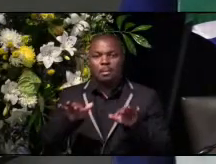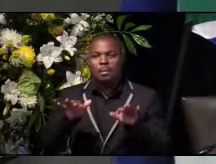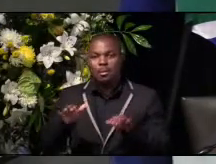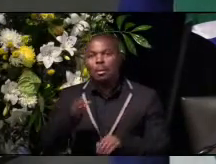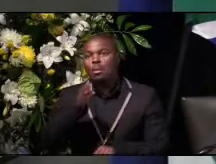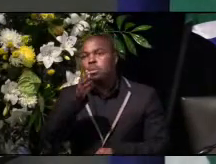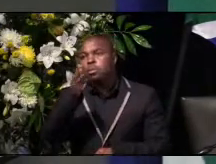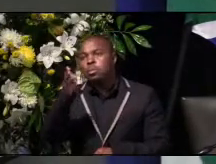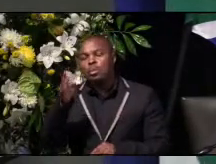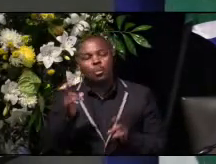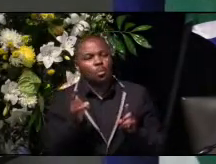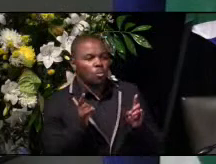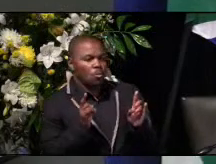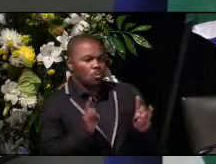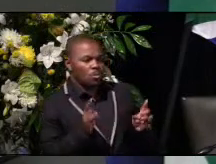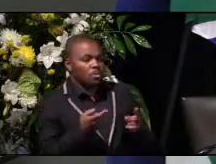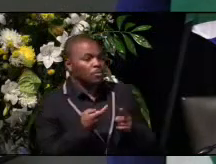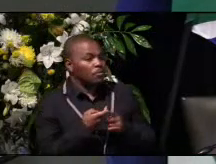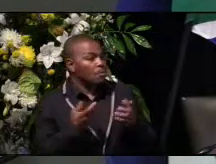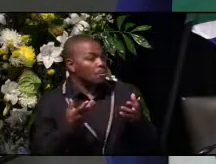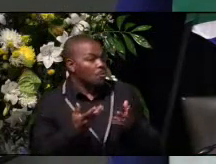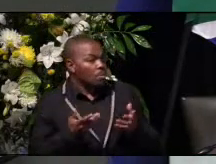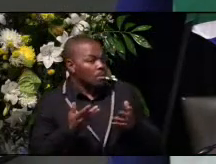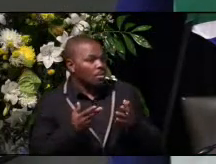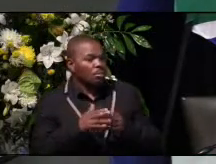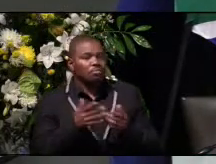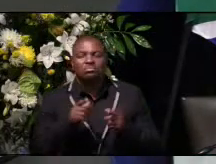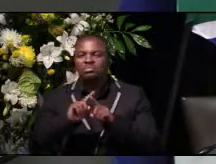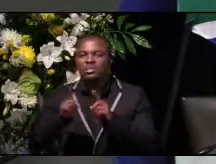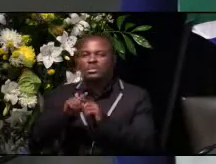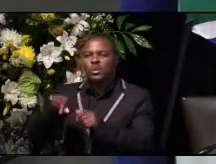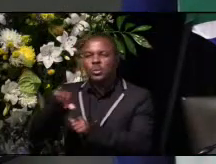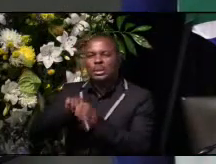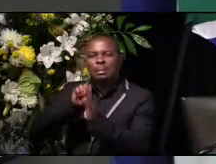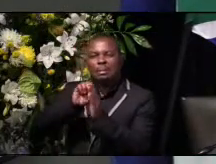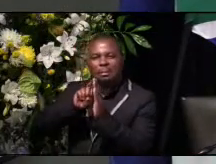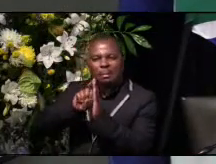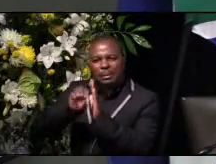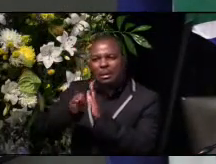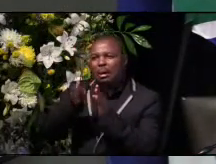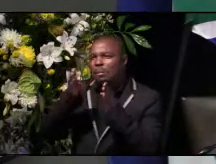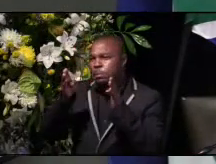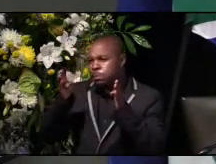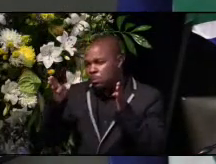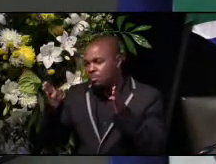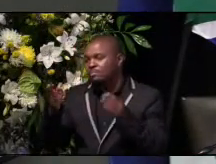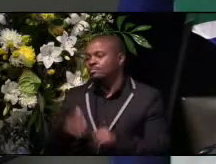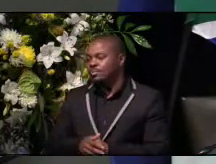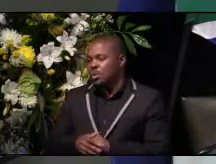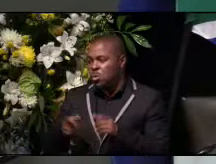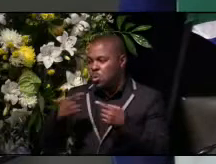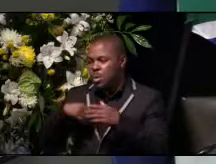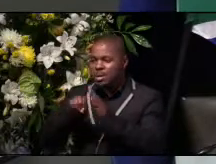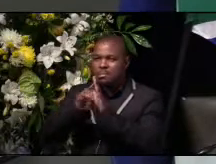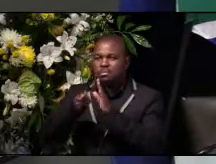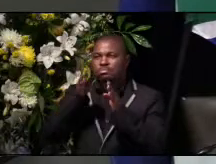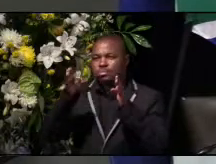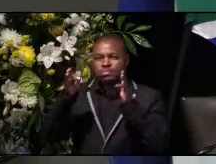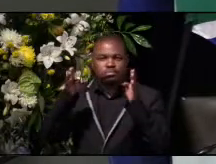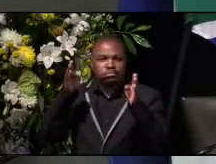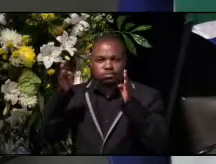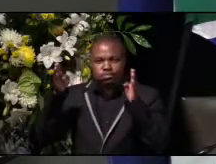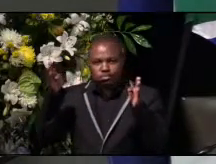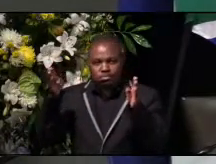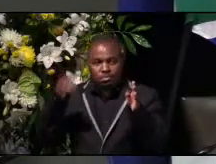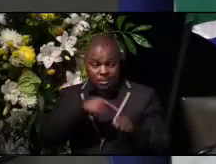have been watching from media platforms and all other platforms that we've been broadcasting this